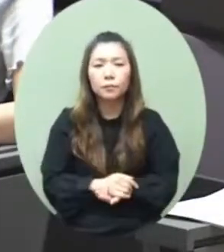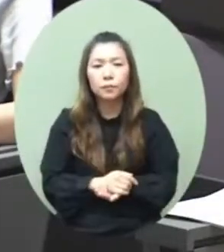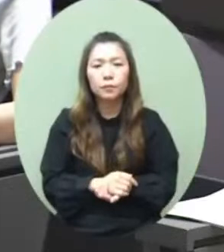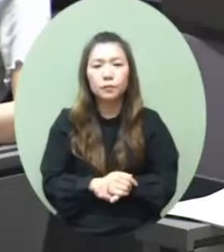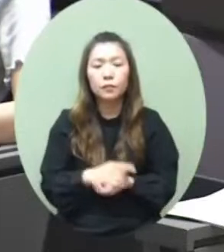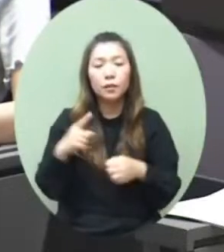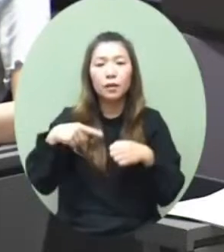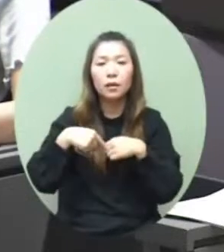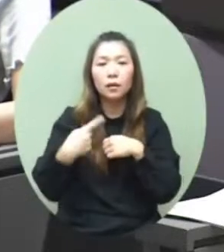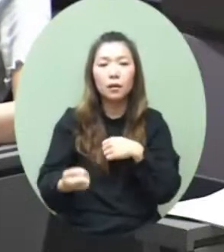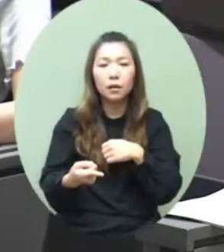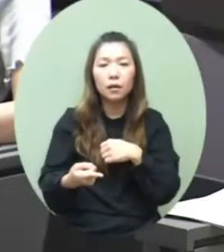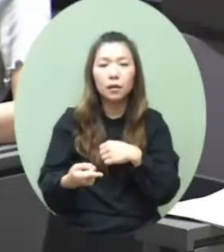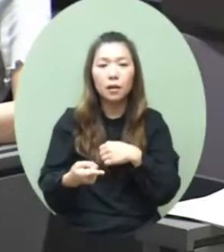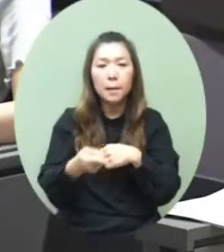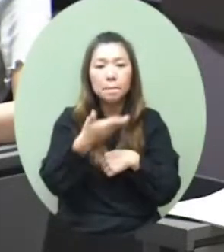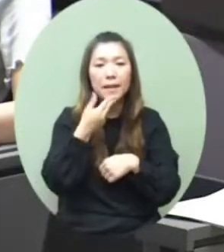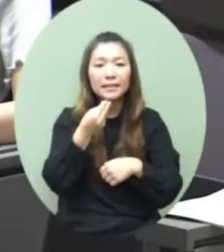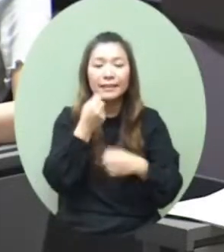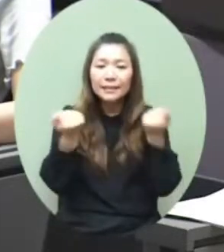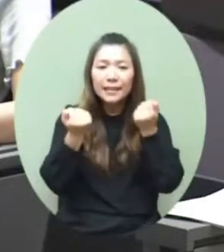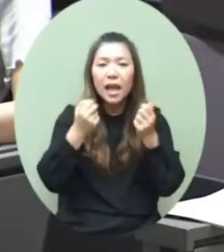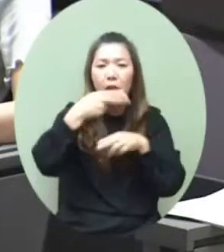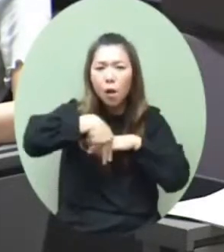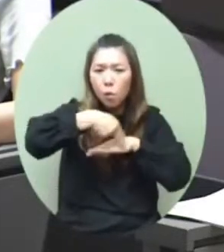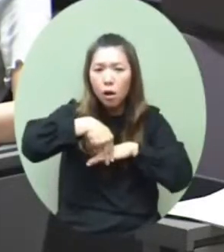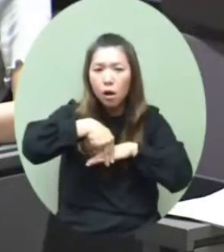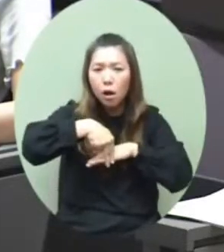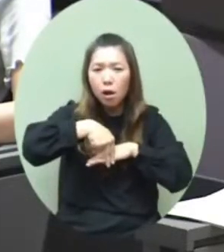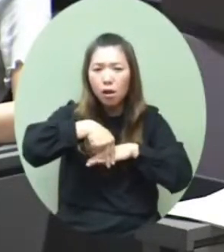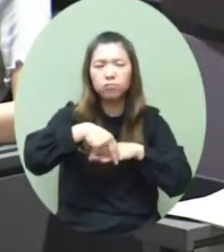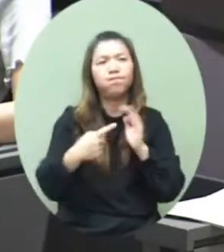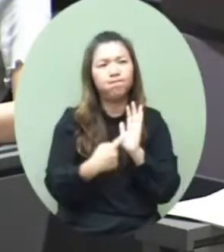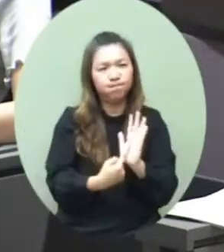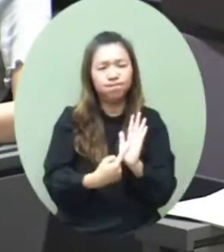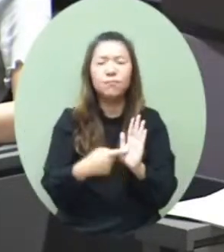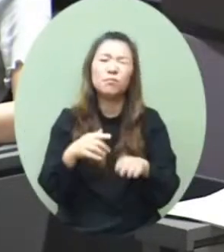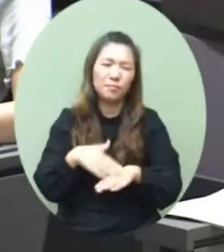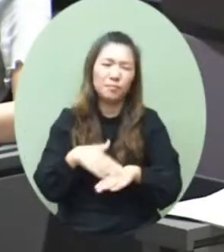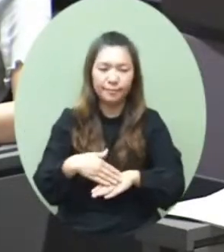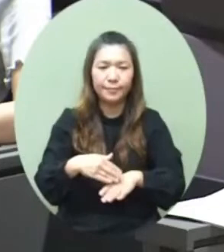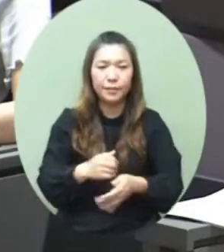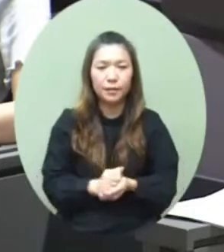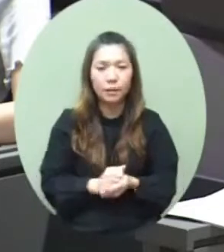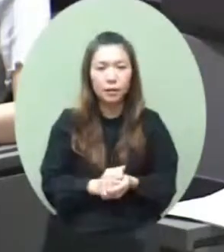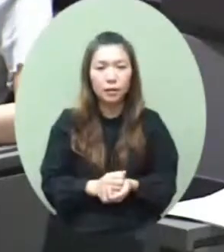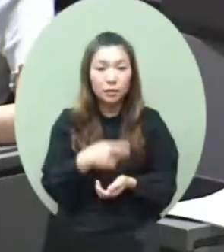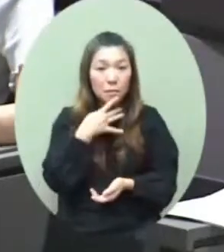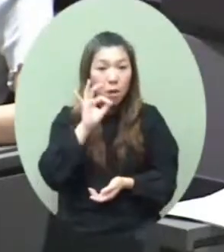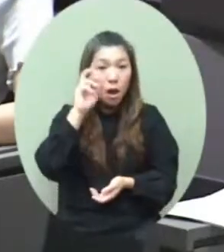How will this campaign Happy Hong Kong help the retail trade in Hong Kong? We have food truck program,